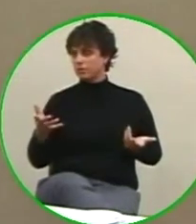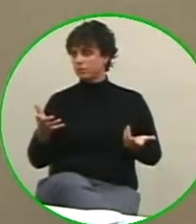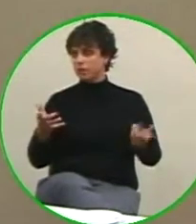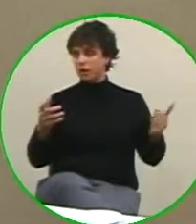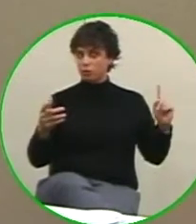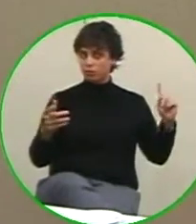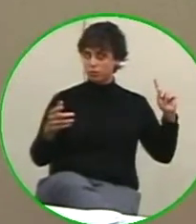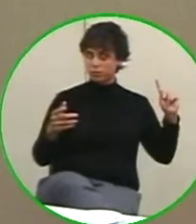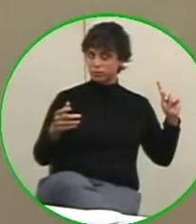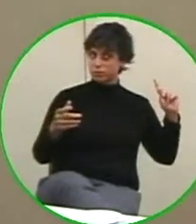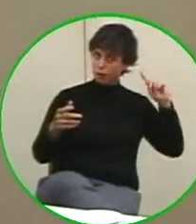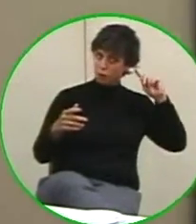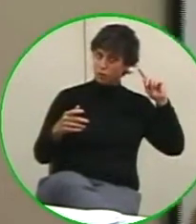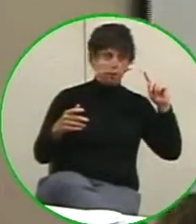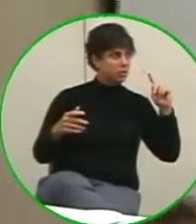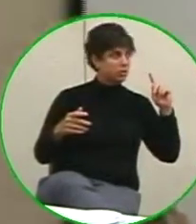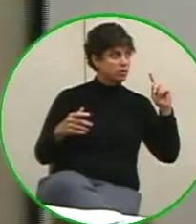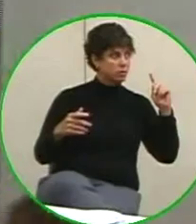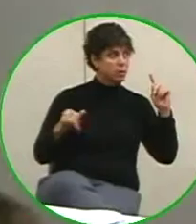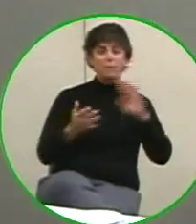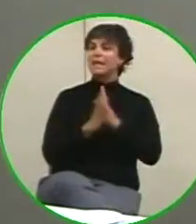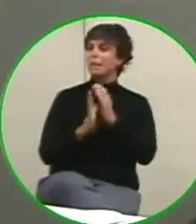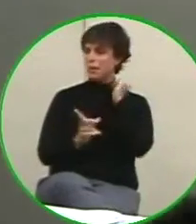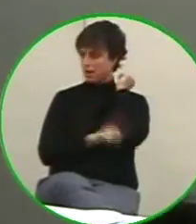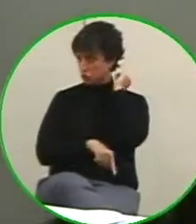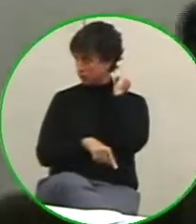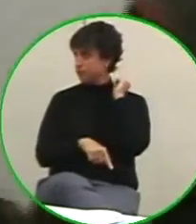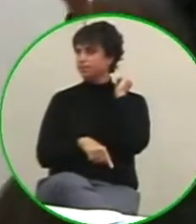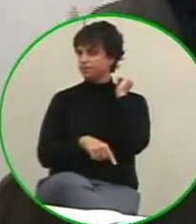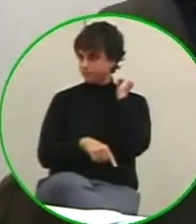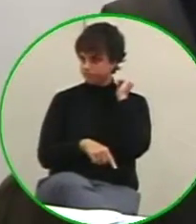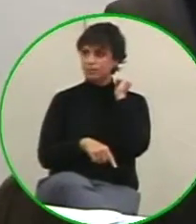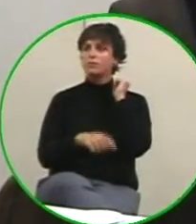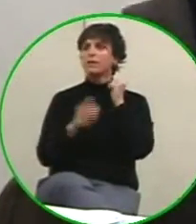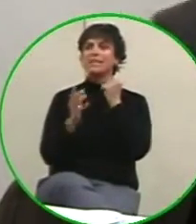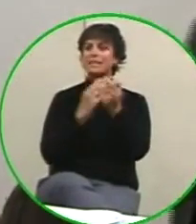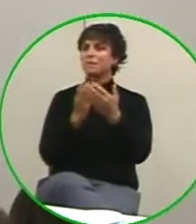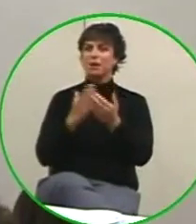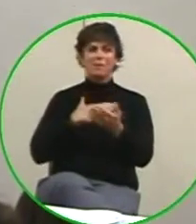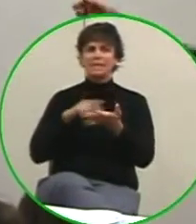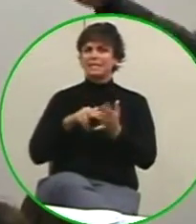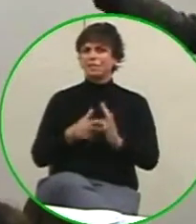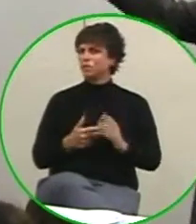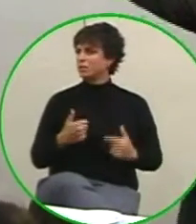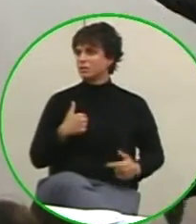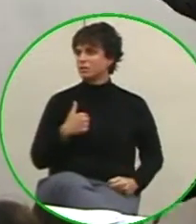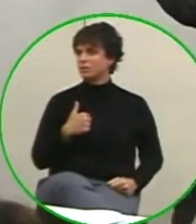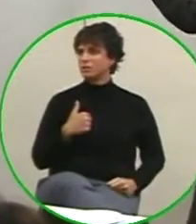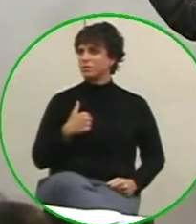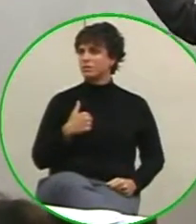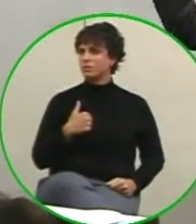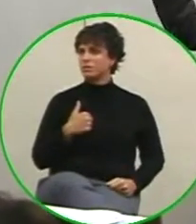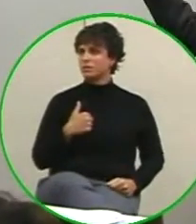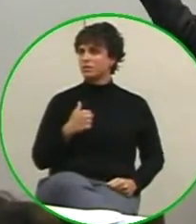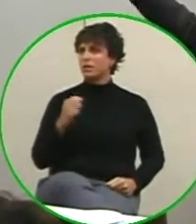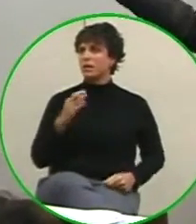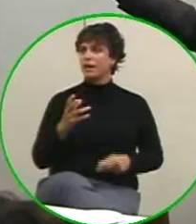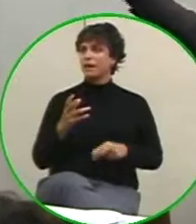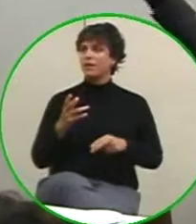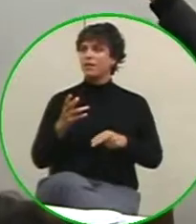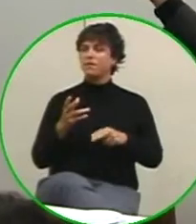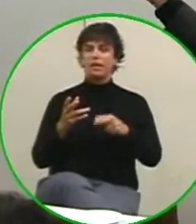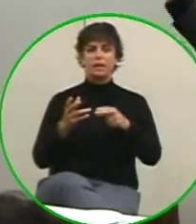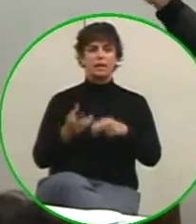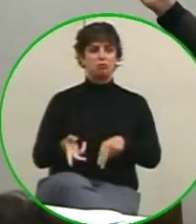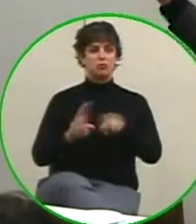I heard it. Say it loud. It's punishment. It doesn't matter what I intended it to be. If it increases behavior, it's a